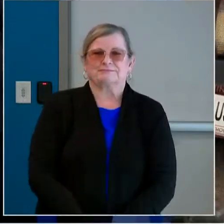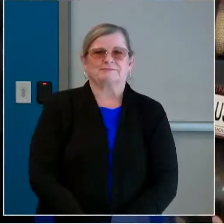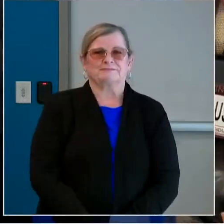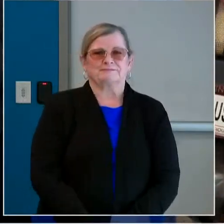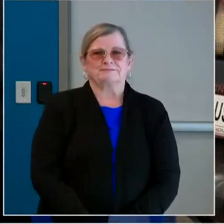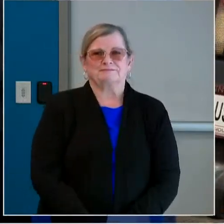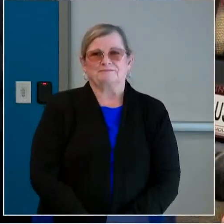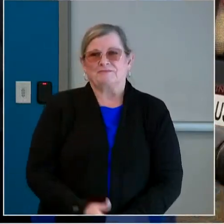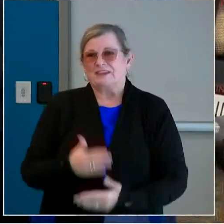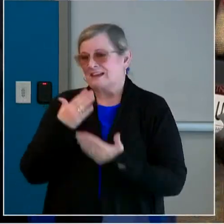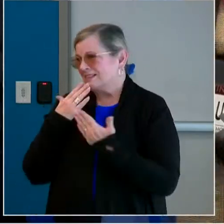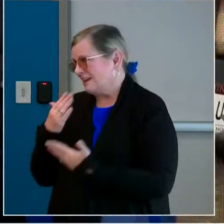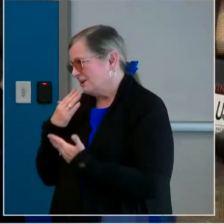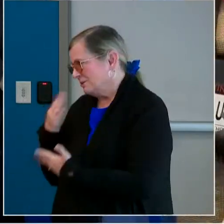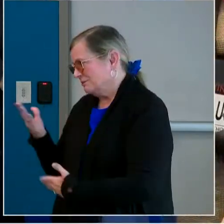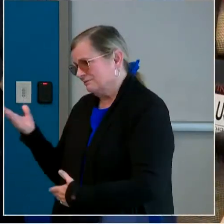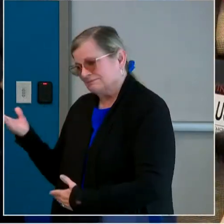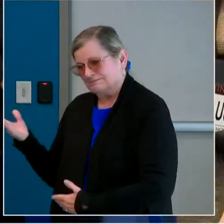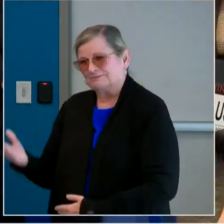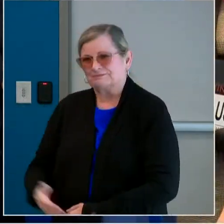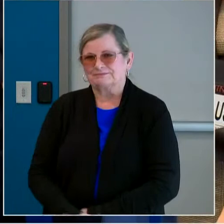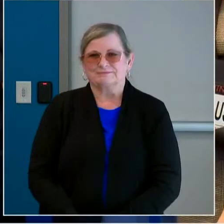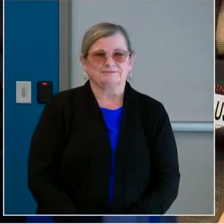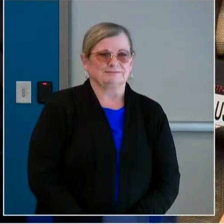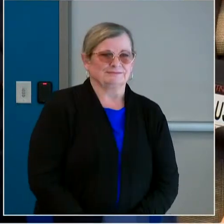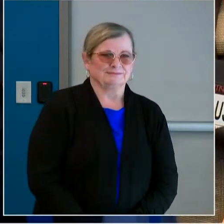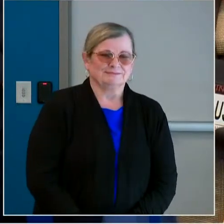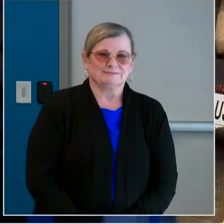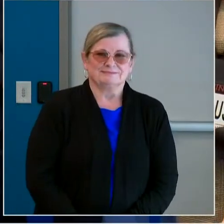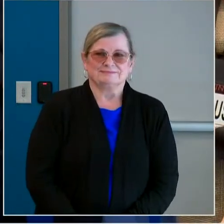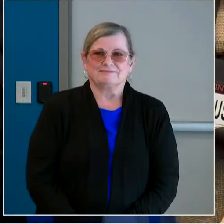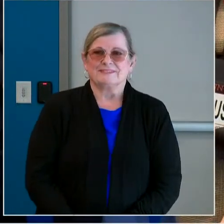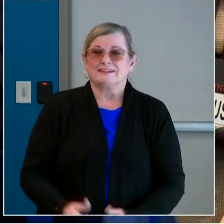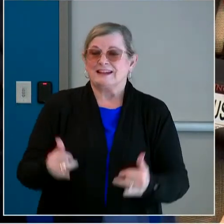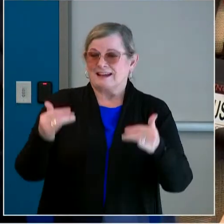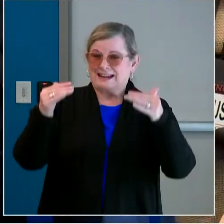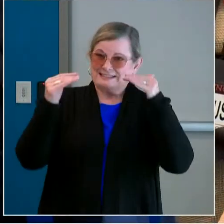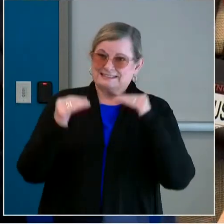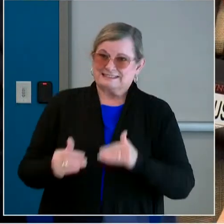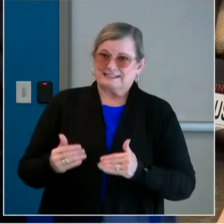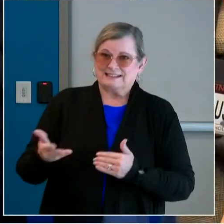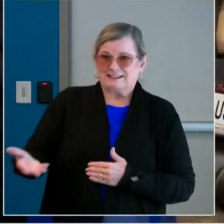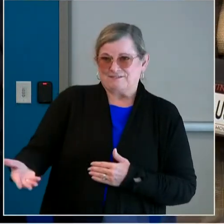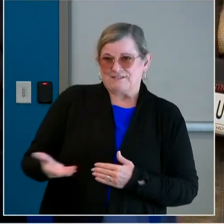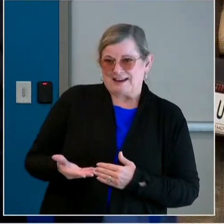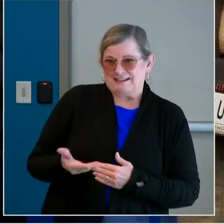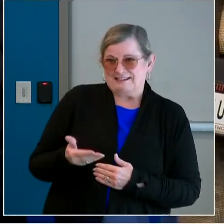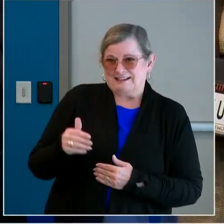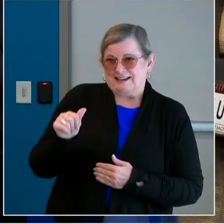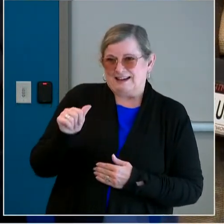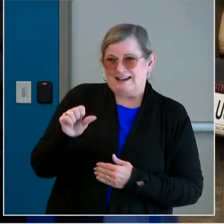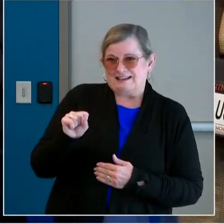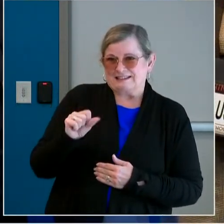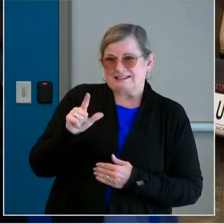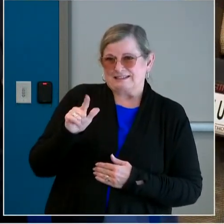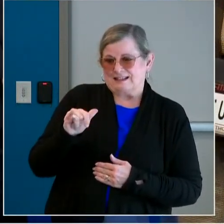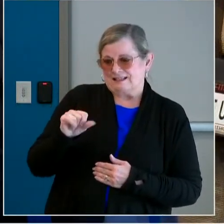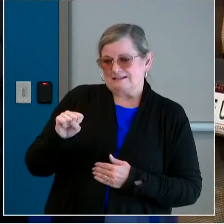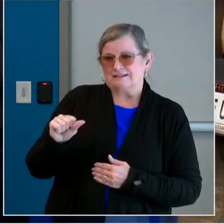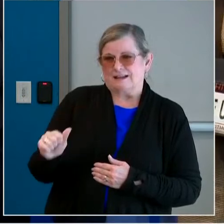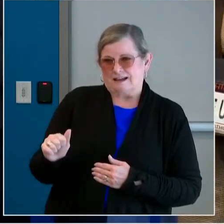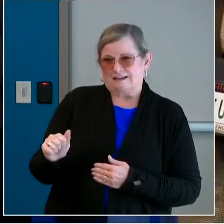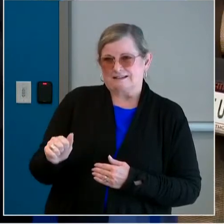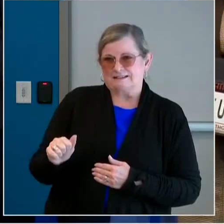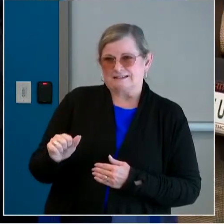Thank you, Councilmember Allen. Next, I'd like to invite Alyssa Silverman, at-large councilmember, to